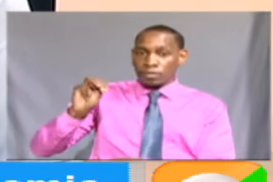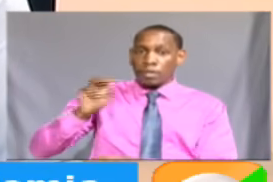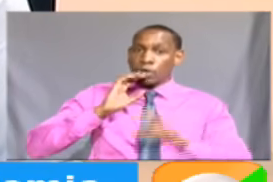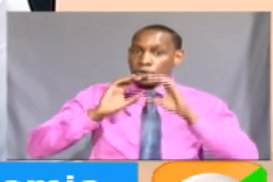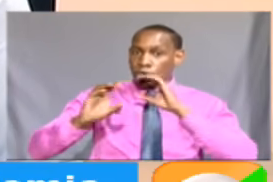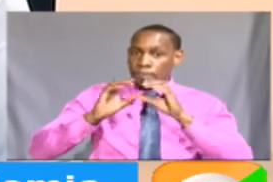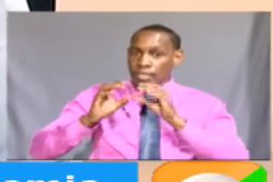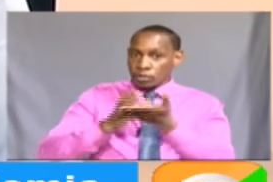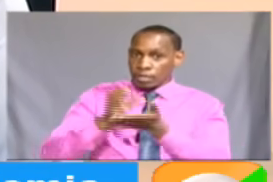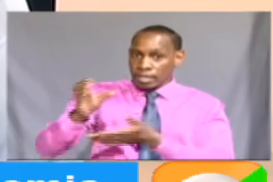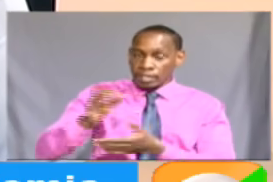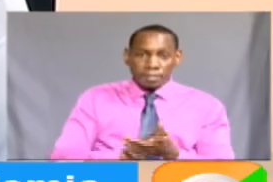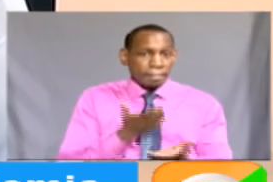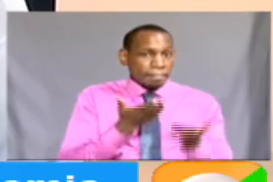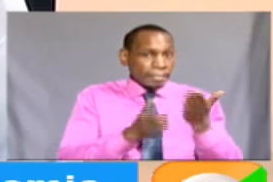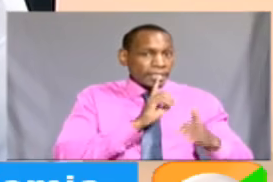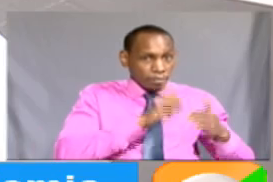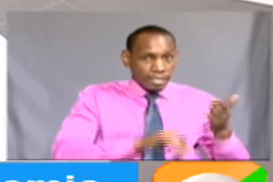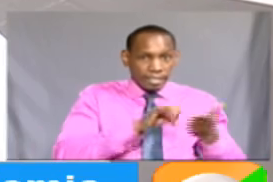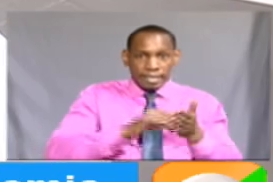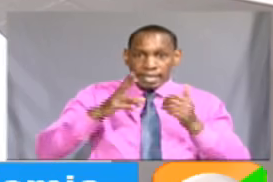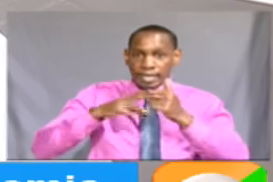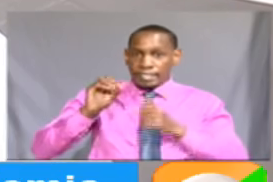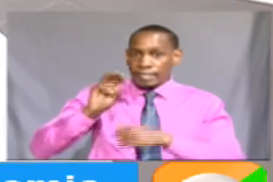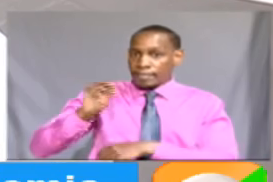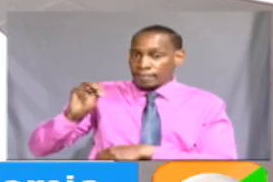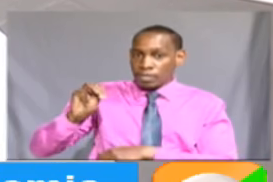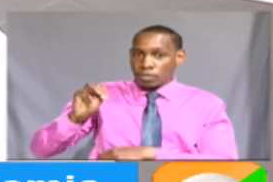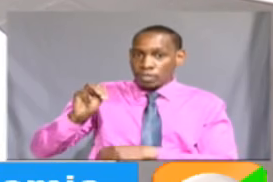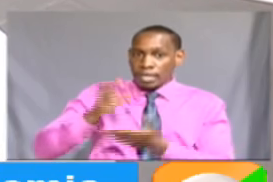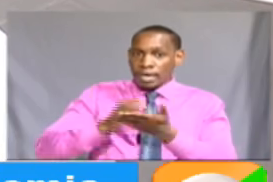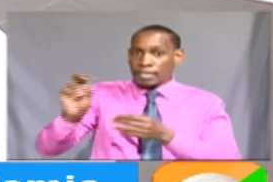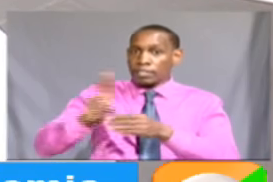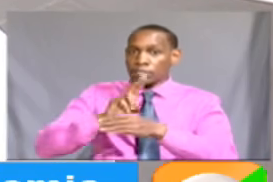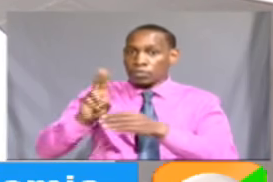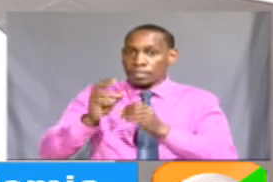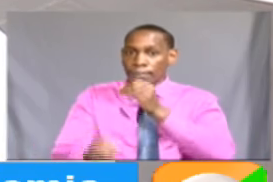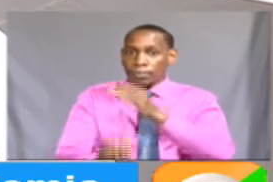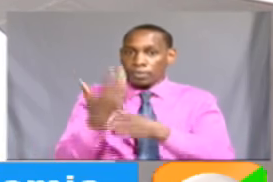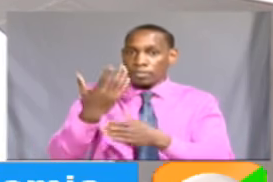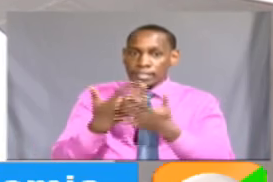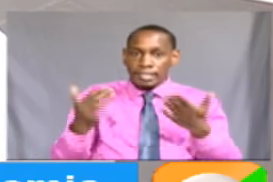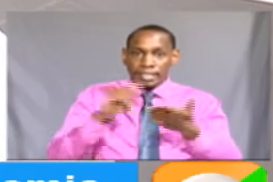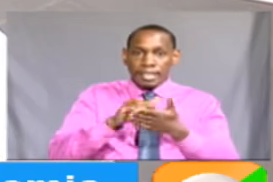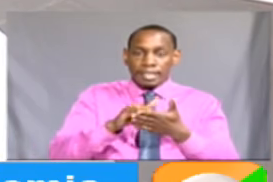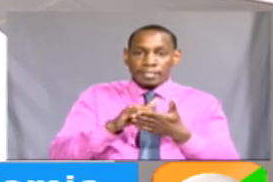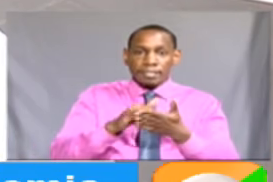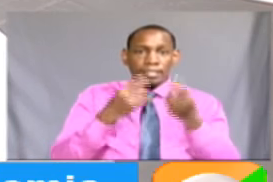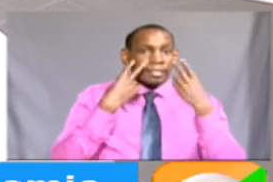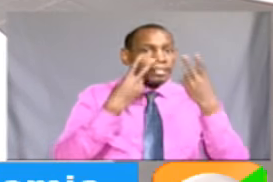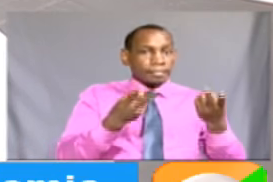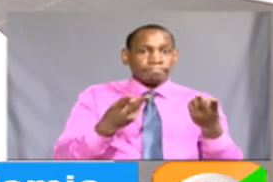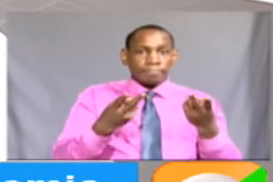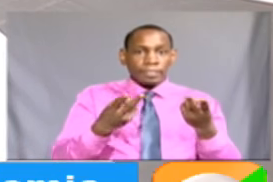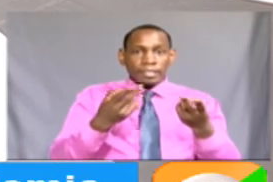Towards communication. Unless they're saying that the 70 million shillings was used in producing all those things we are seeing on